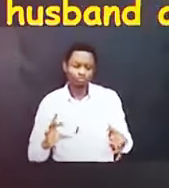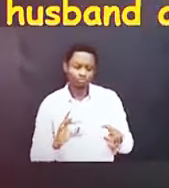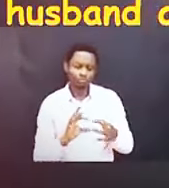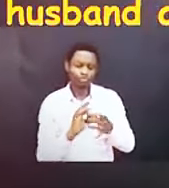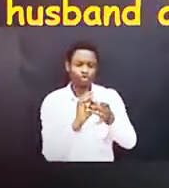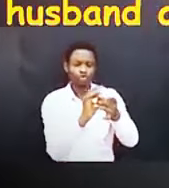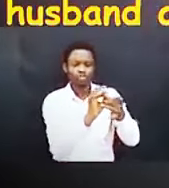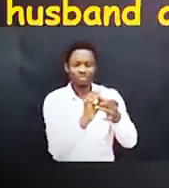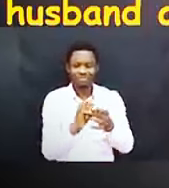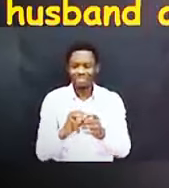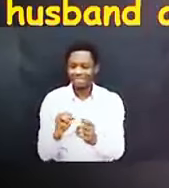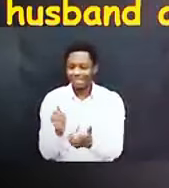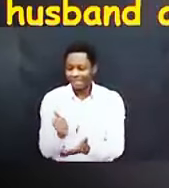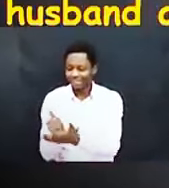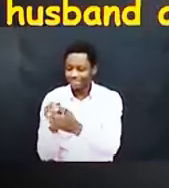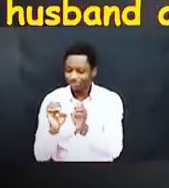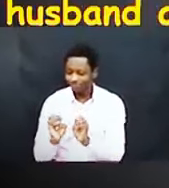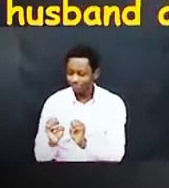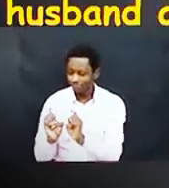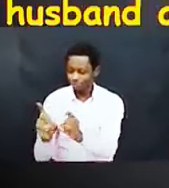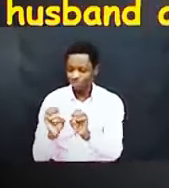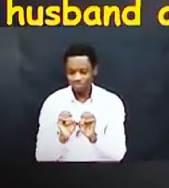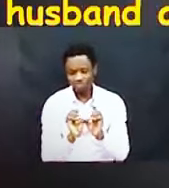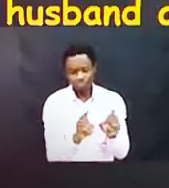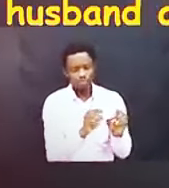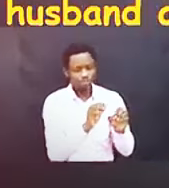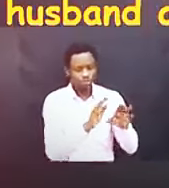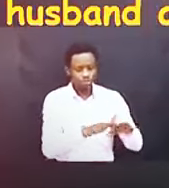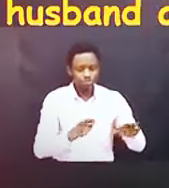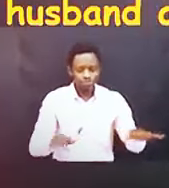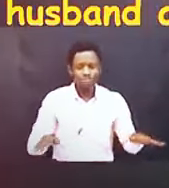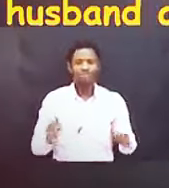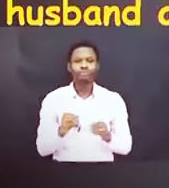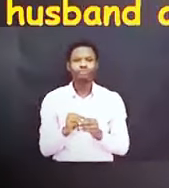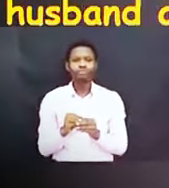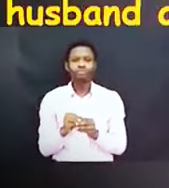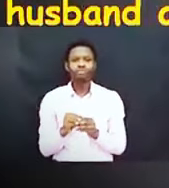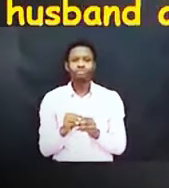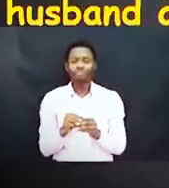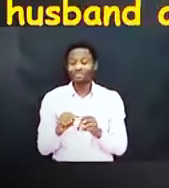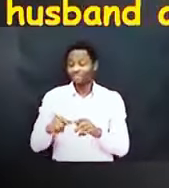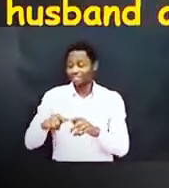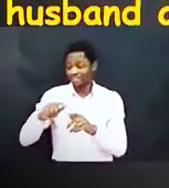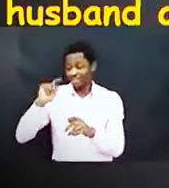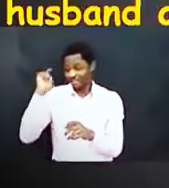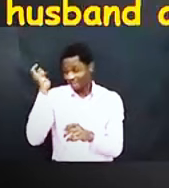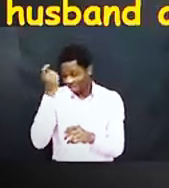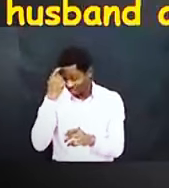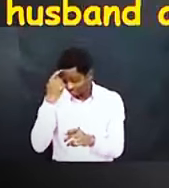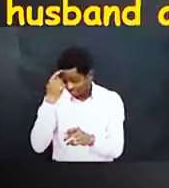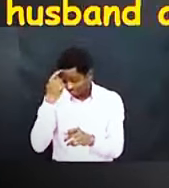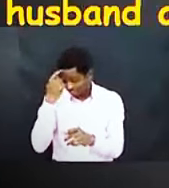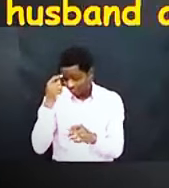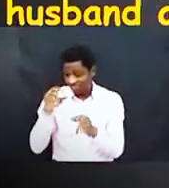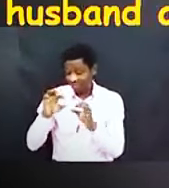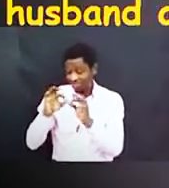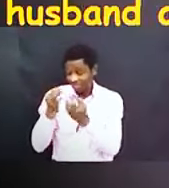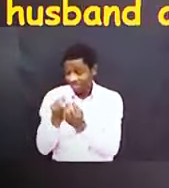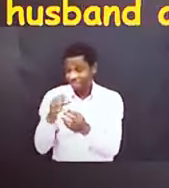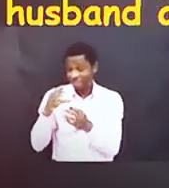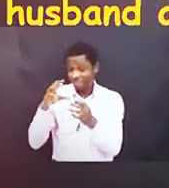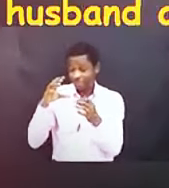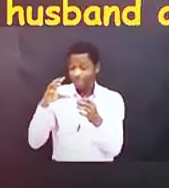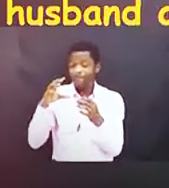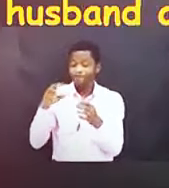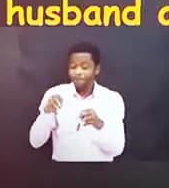helpers in the education of their children, the government of the family, the government of the managing of